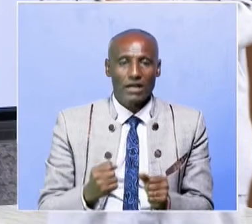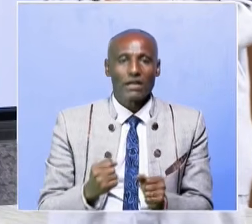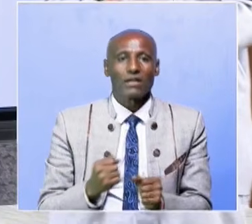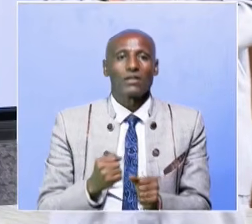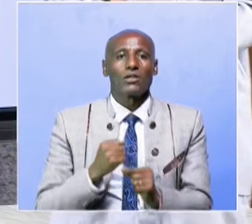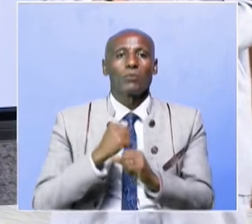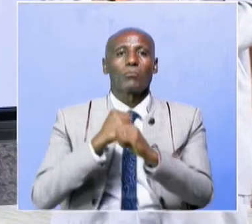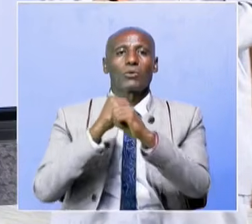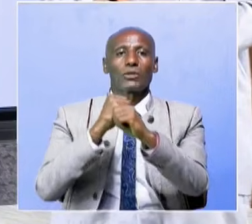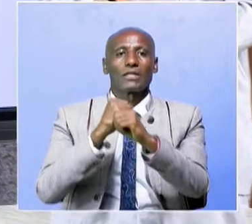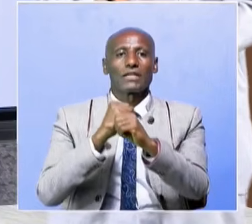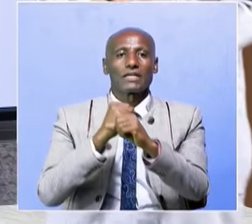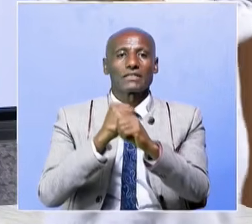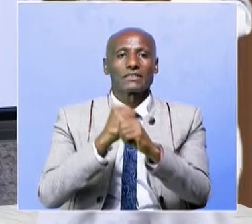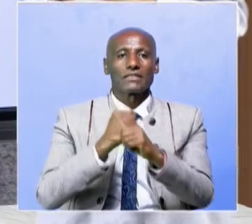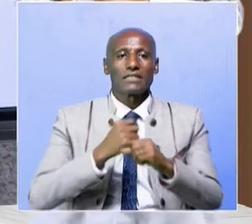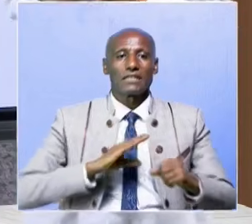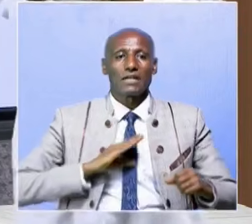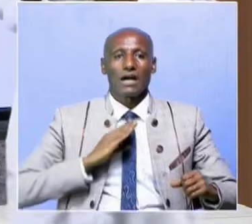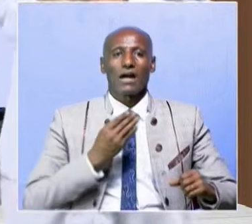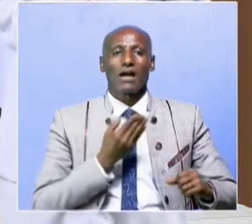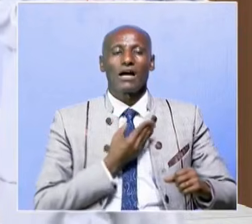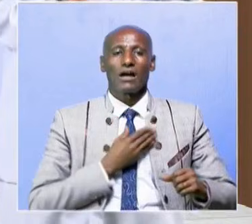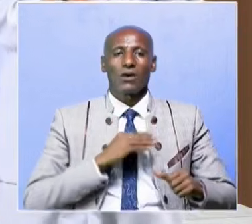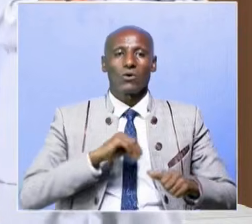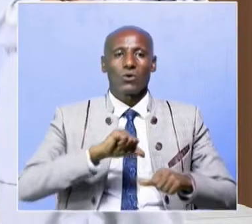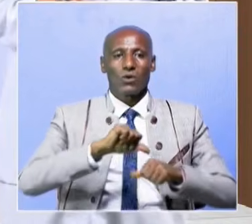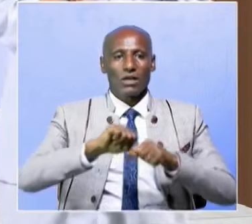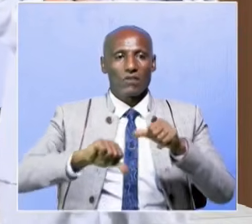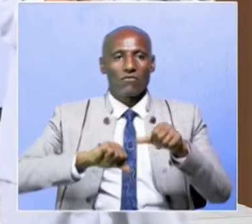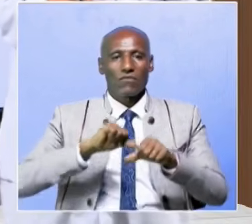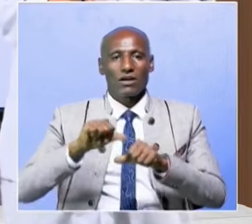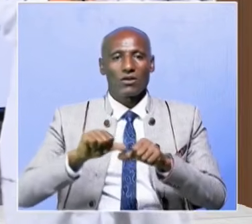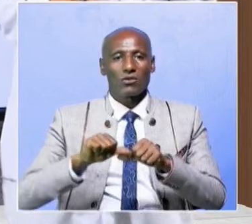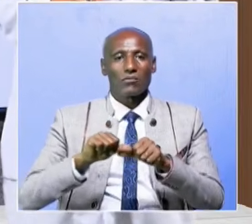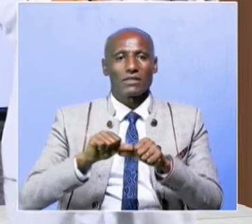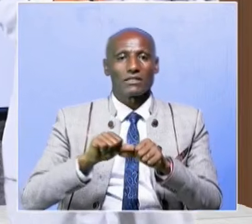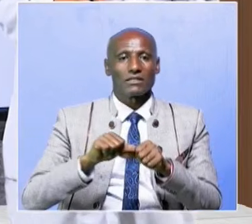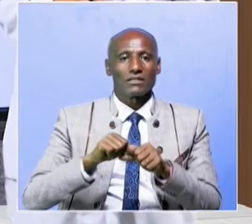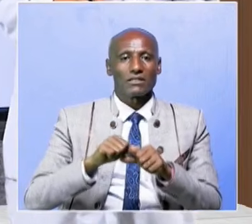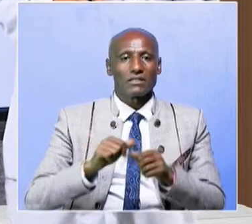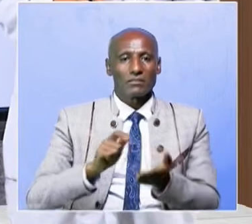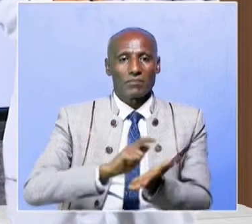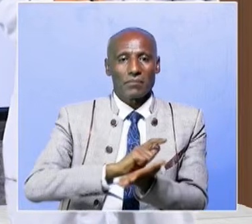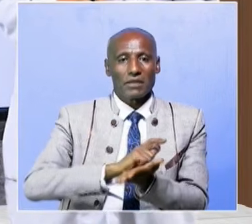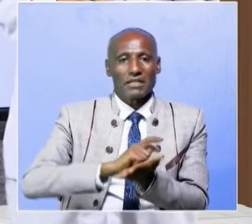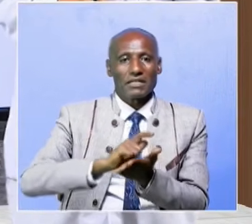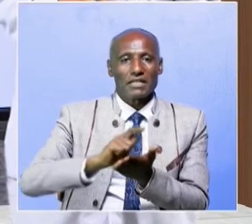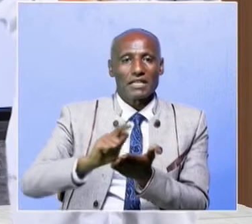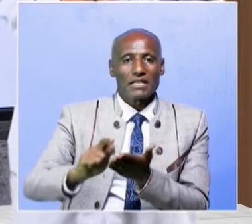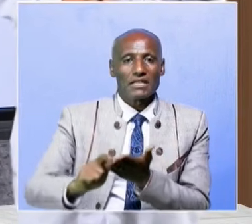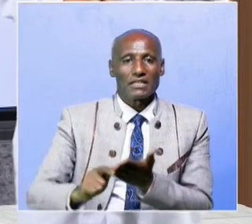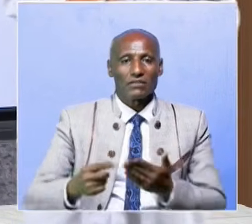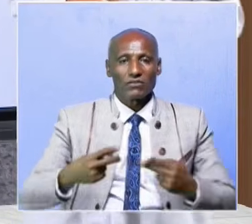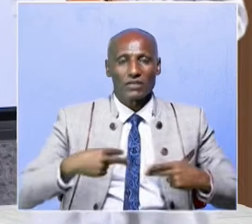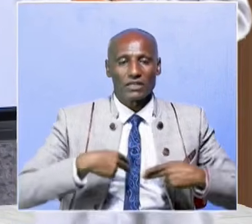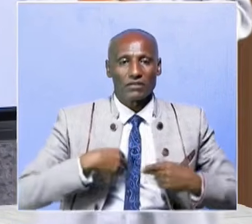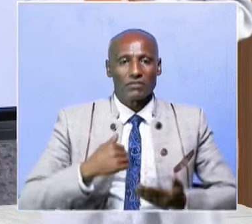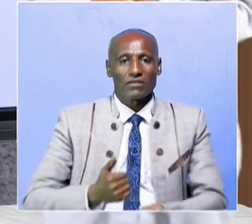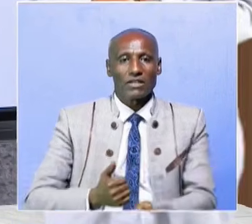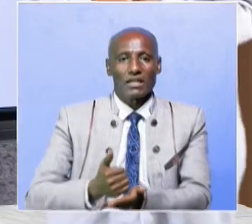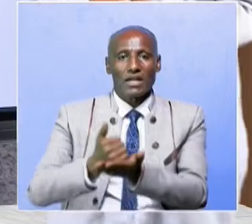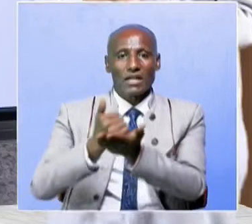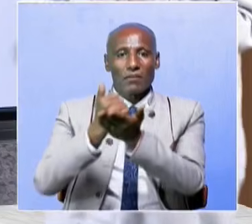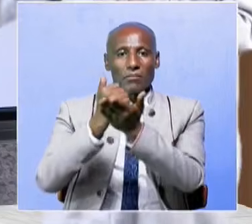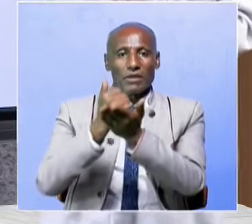so many things. By having a clean and hygienic city, we could have a very healthy way